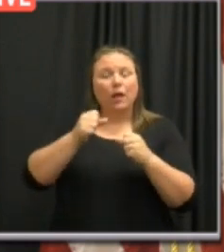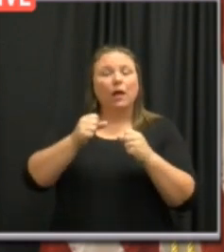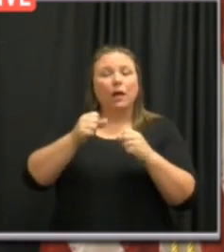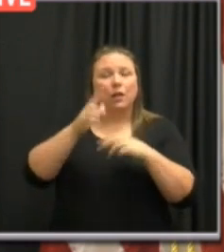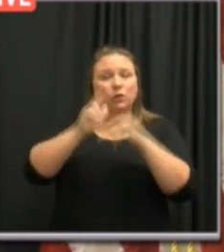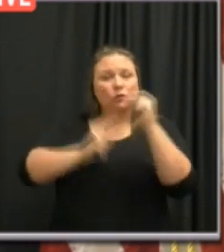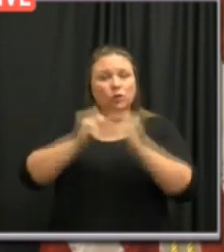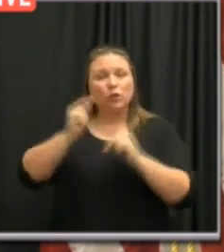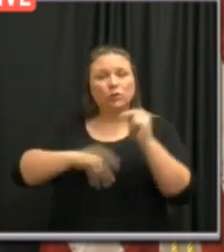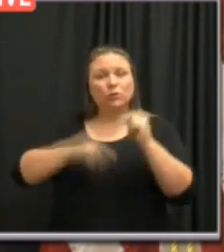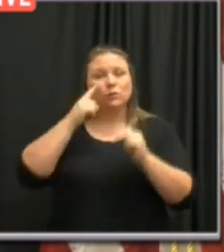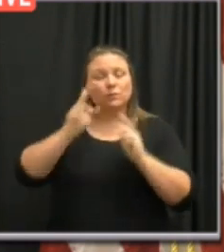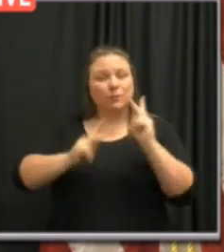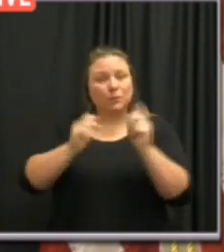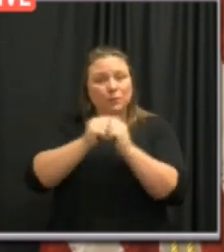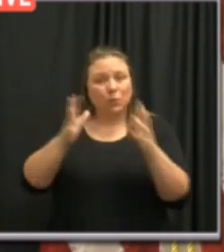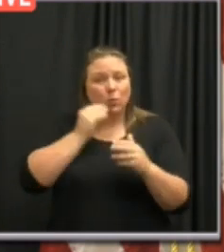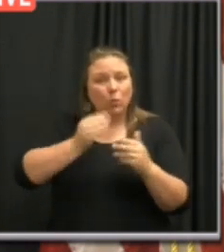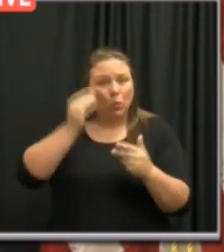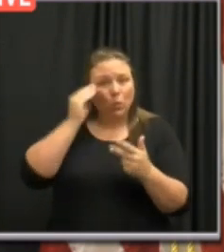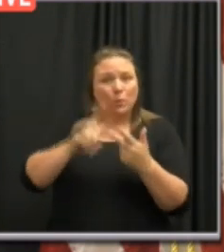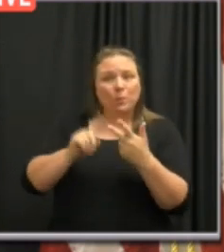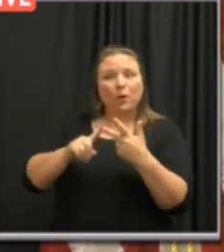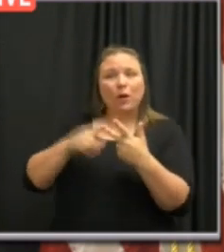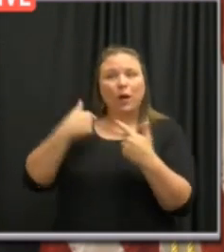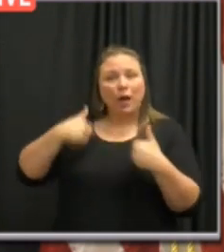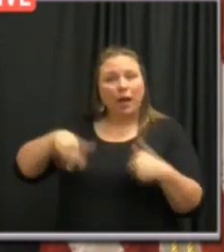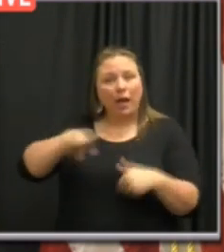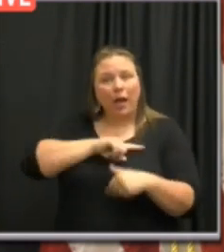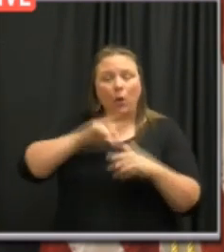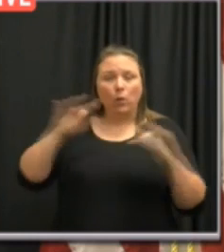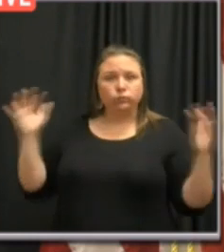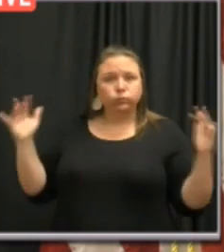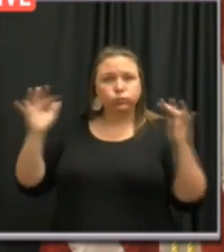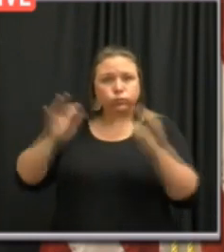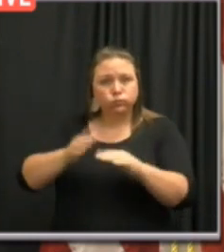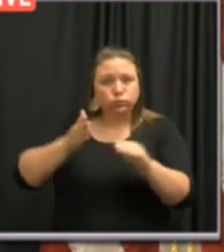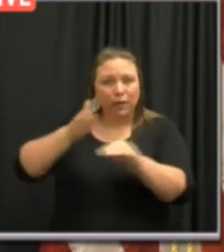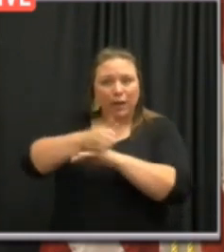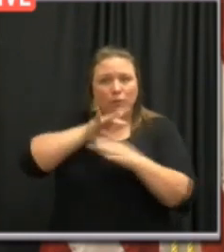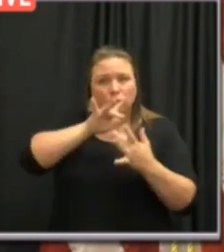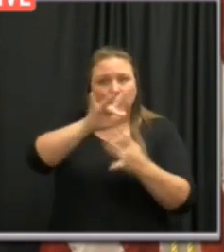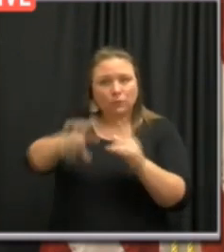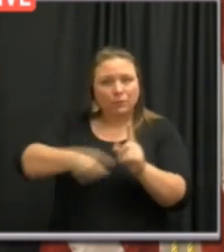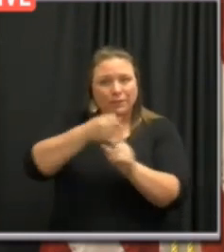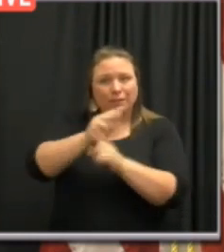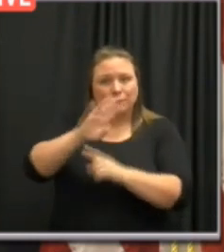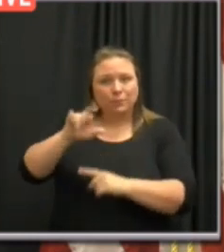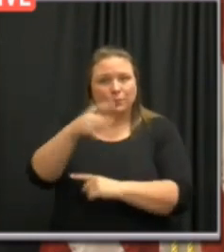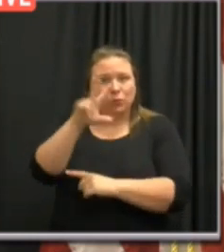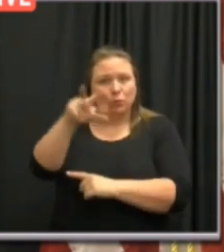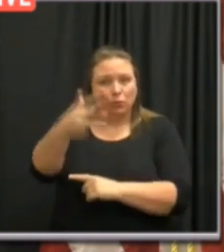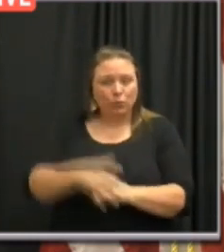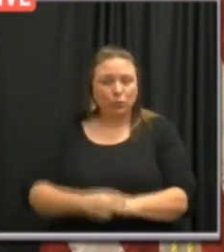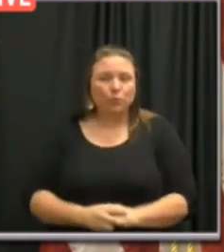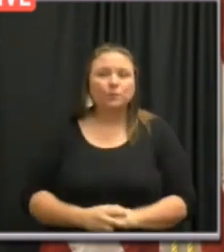unhoused neighbors at the fairgrounds, and our community's tremendous turnout in the aftermath of the March 3rd